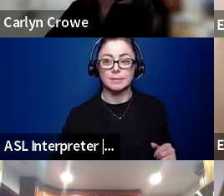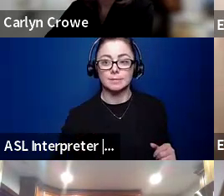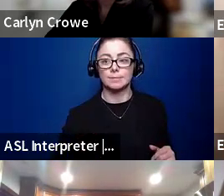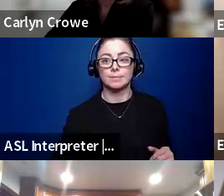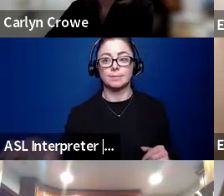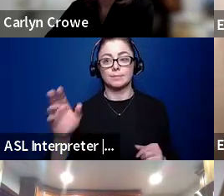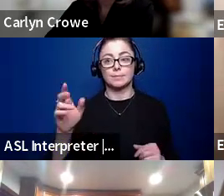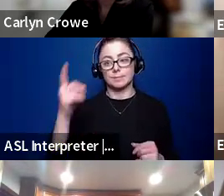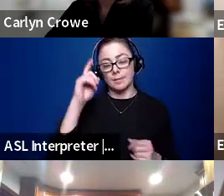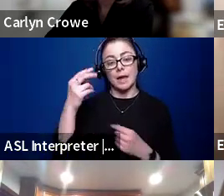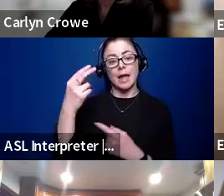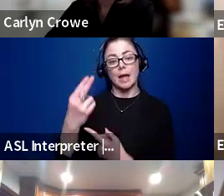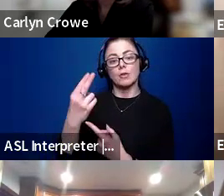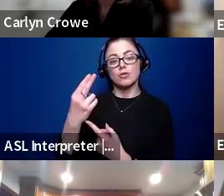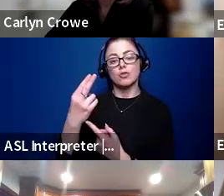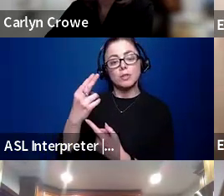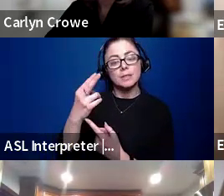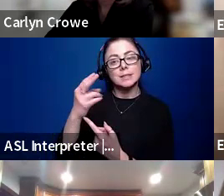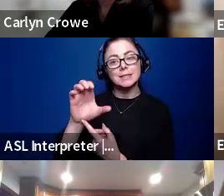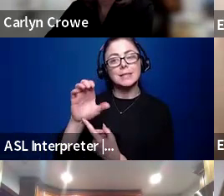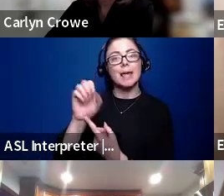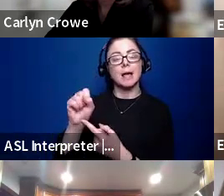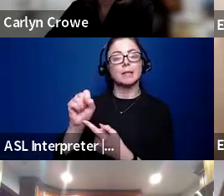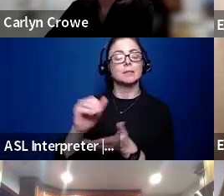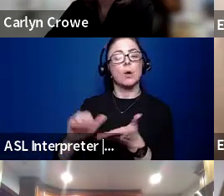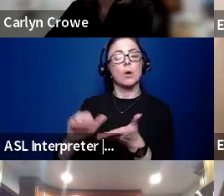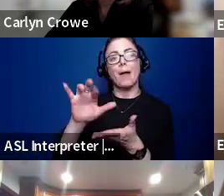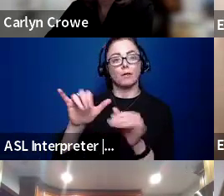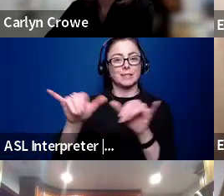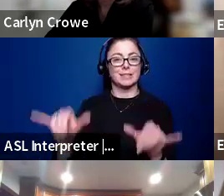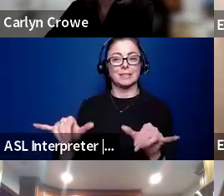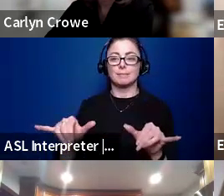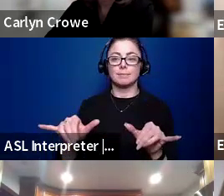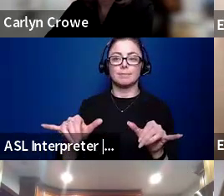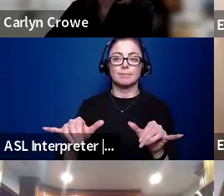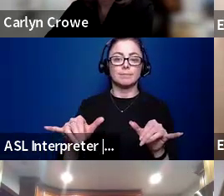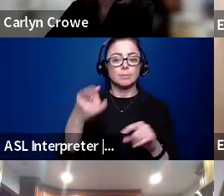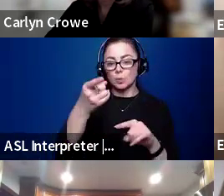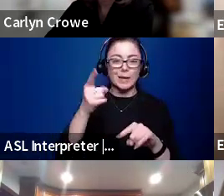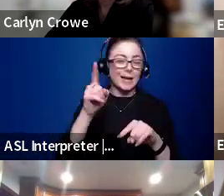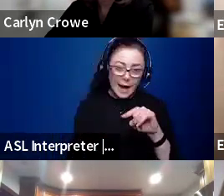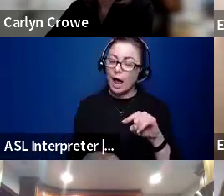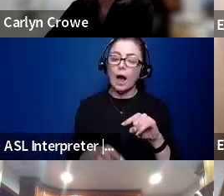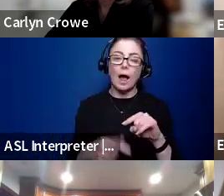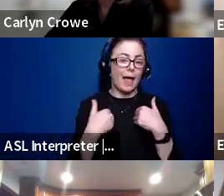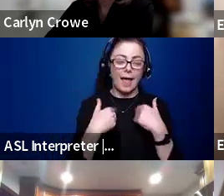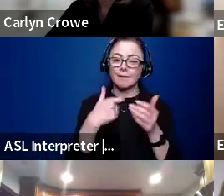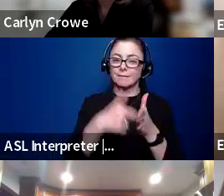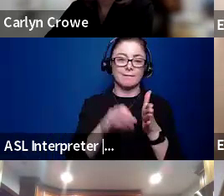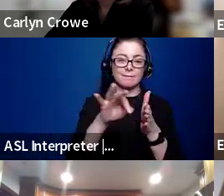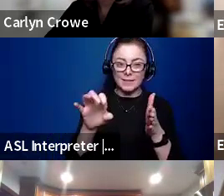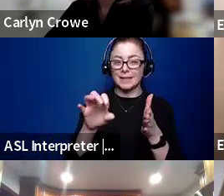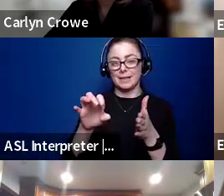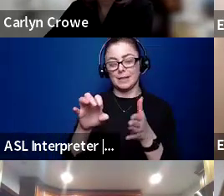to the HCBS waiver system, and it clearly is. You cannot do fee for service. I just want to read you a